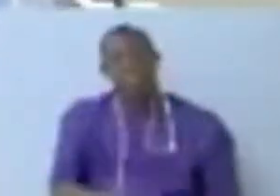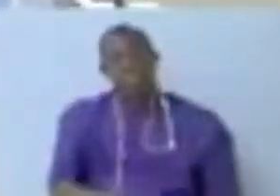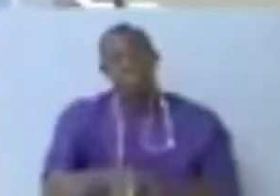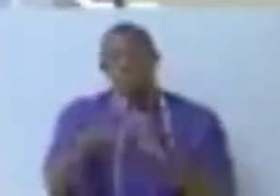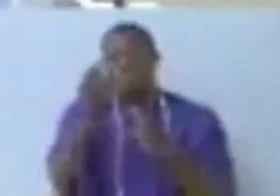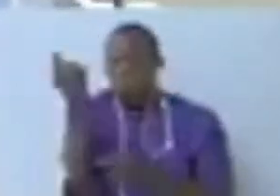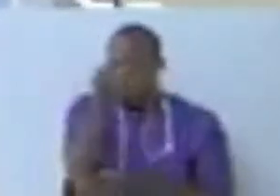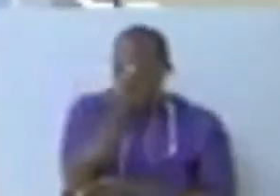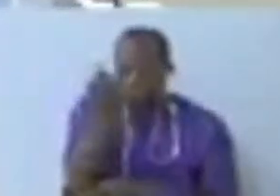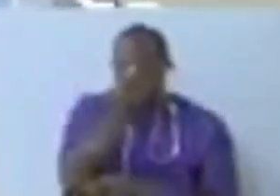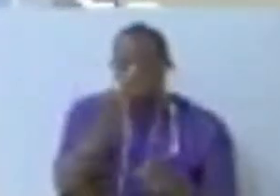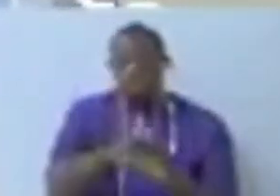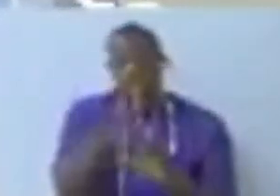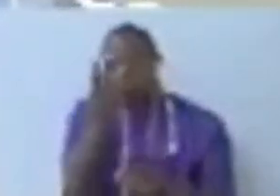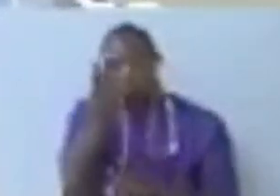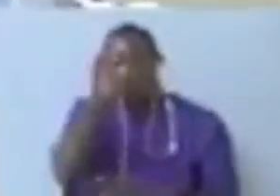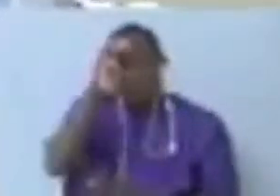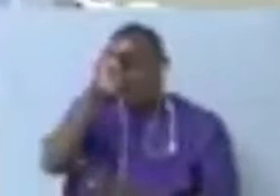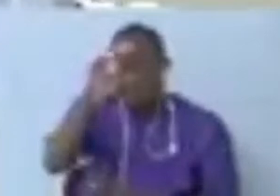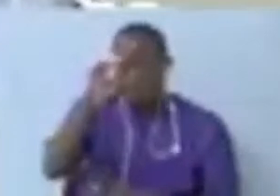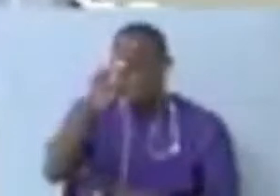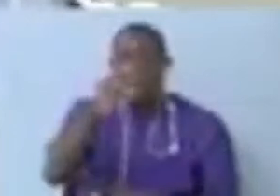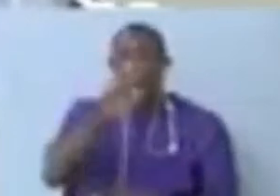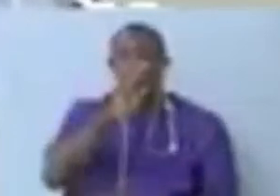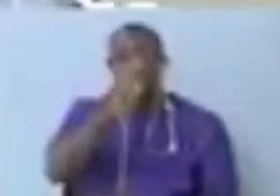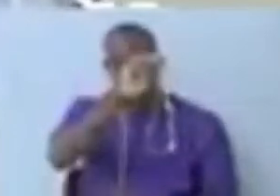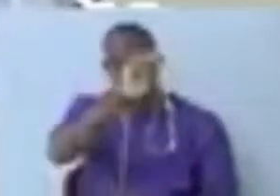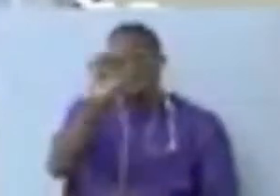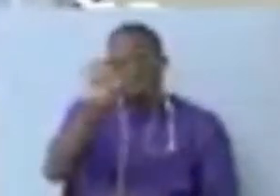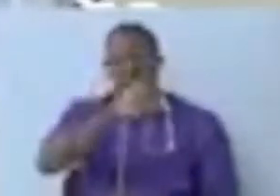Only 2 ministers have been mentioned.